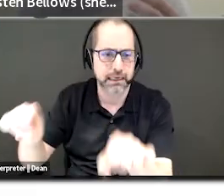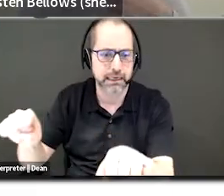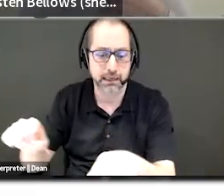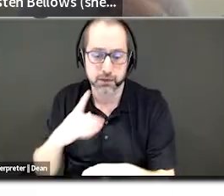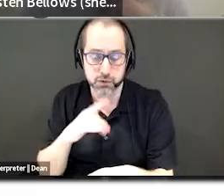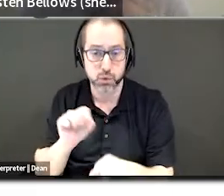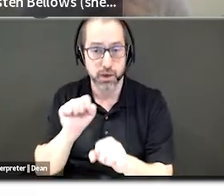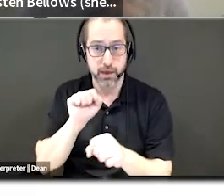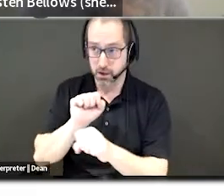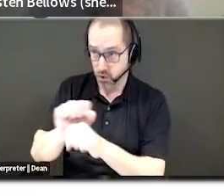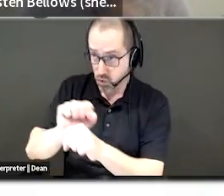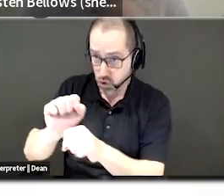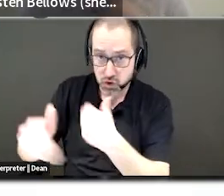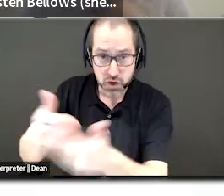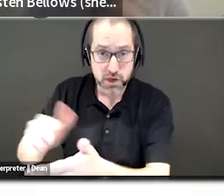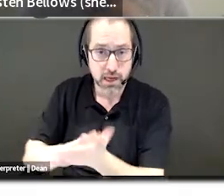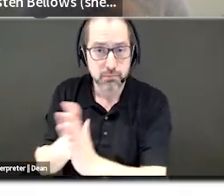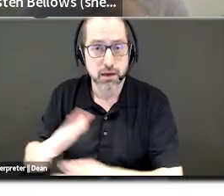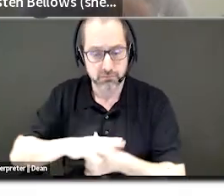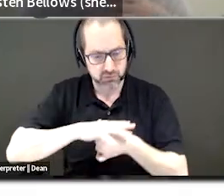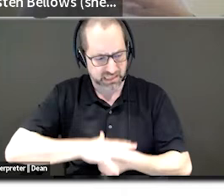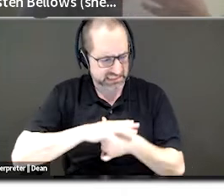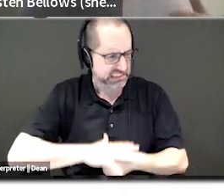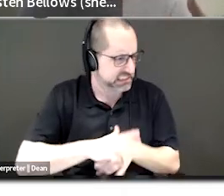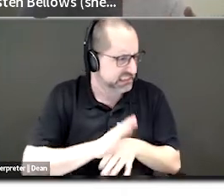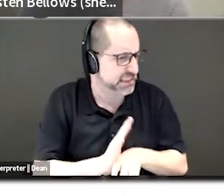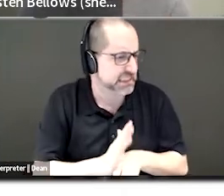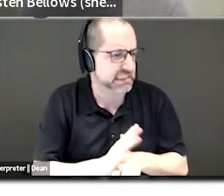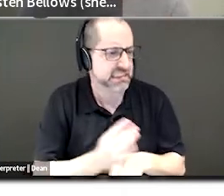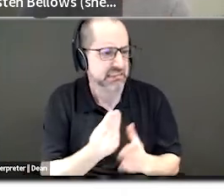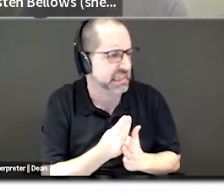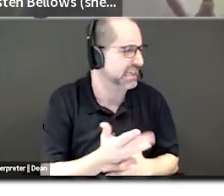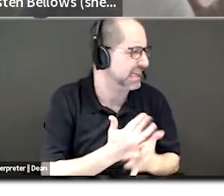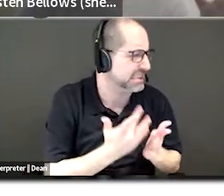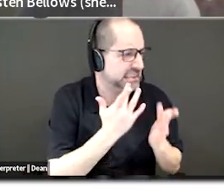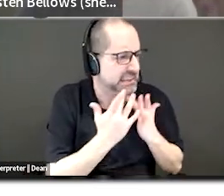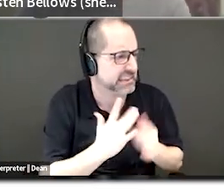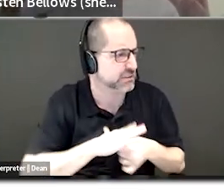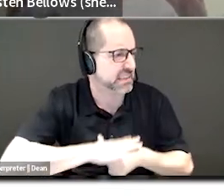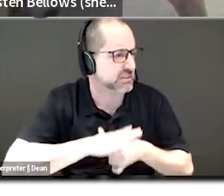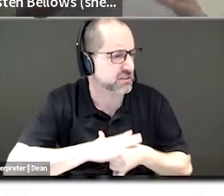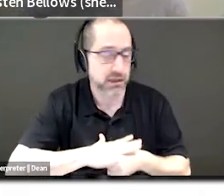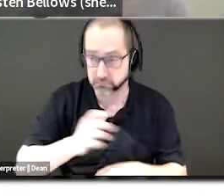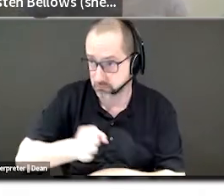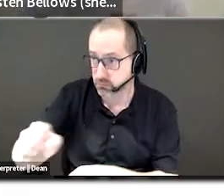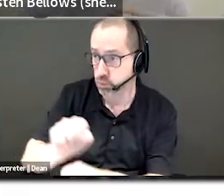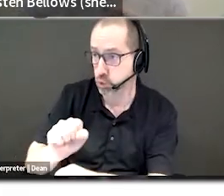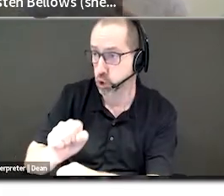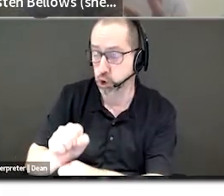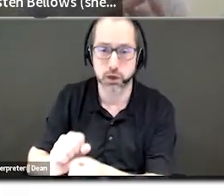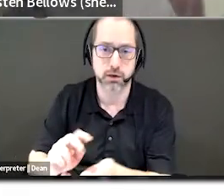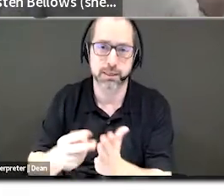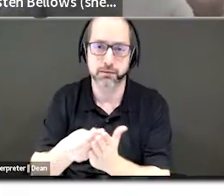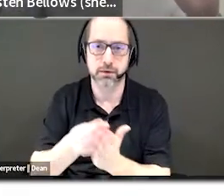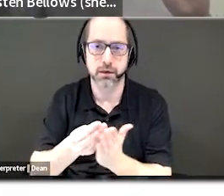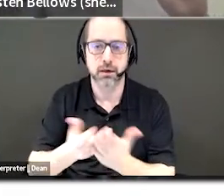by providing stress relief in certain areas of our life, such as improving our income. So I know when I got this job